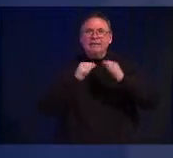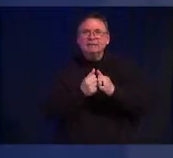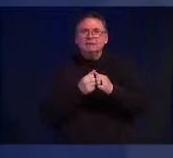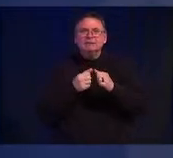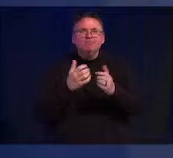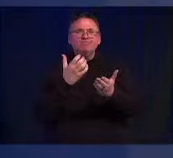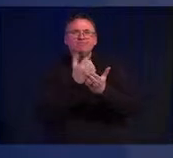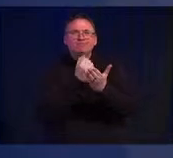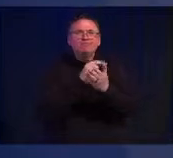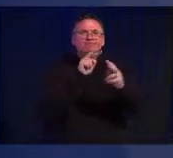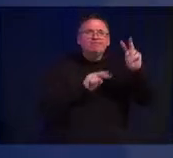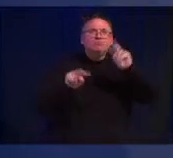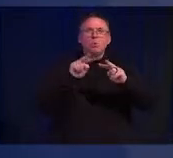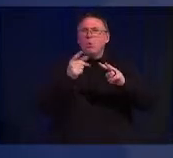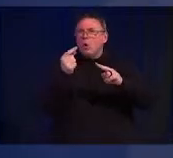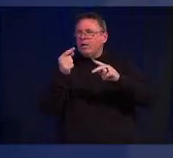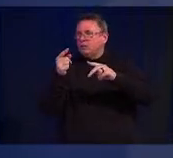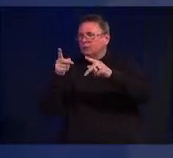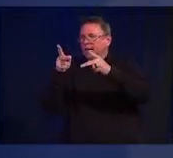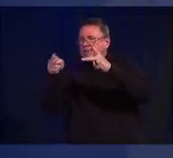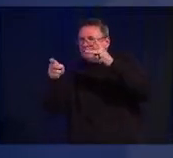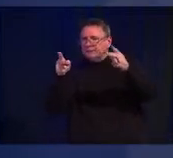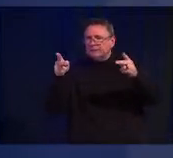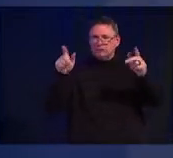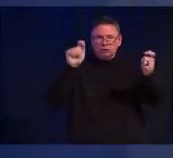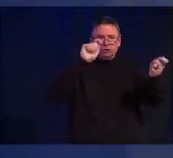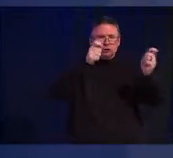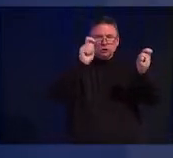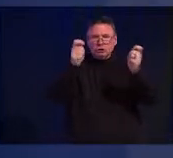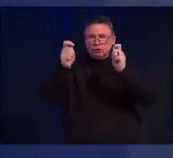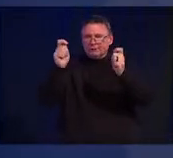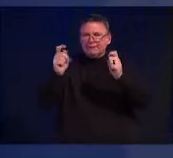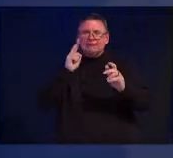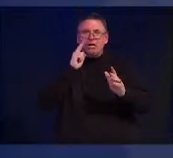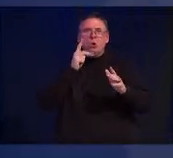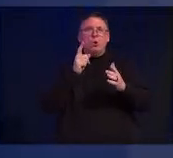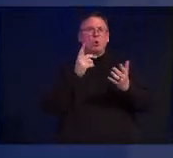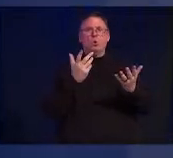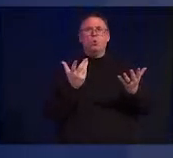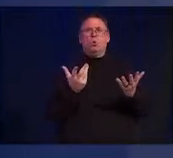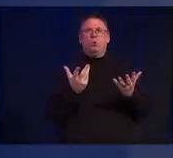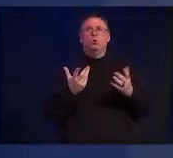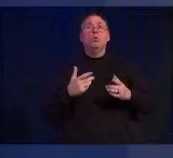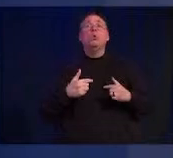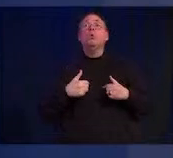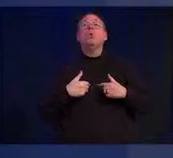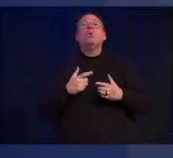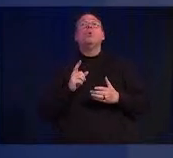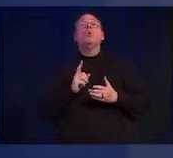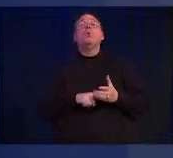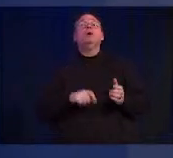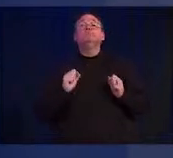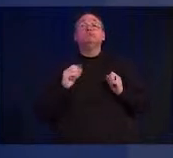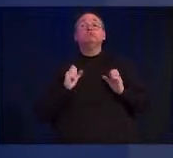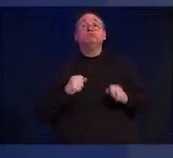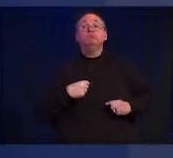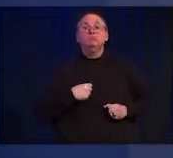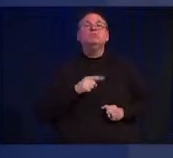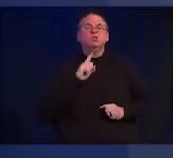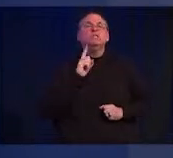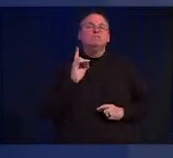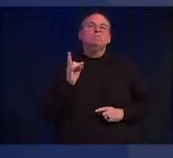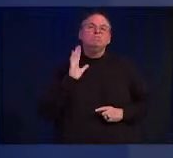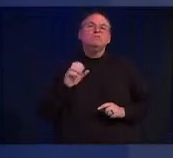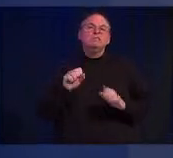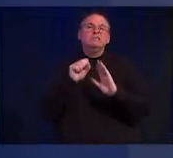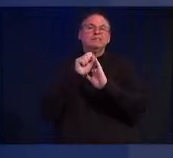we can cut. And if cuts can be made, we certainly will look at that. What is alarming with this is, I know from being at the State House for 4 years, we have amazing